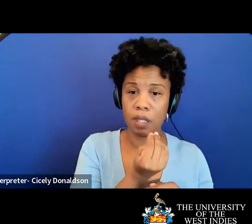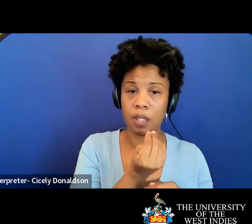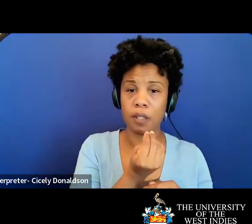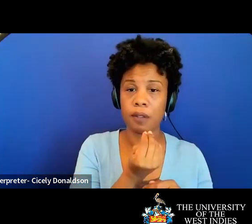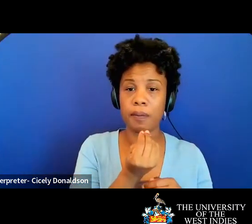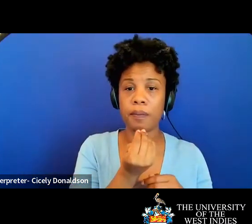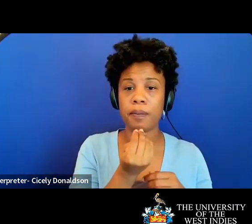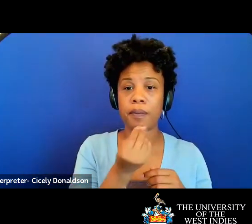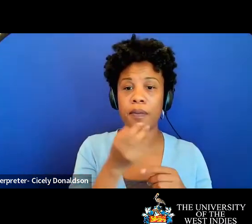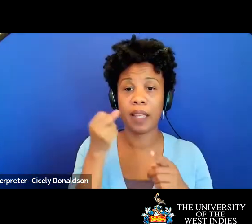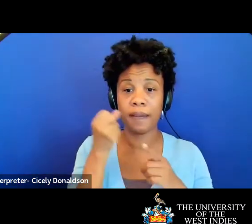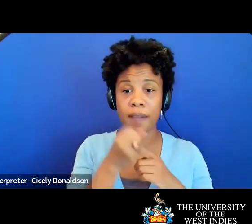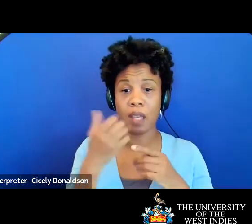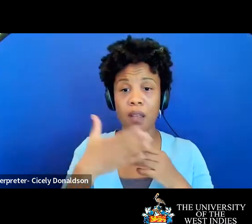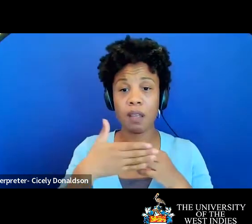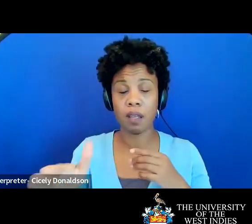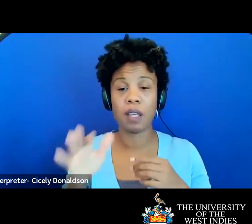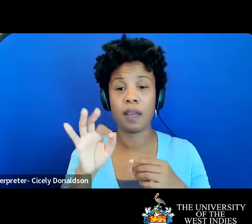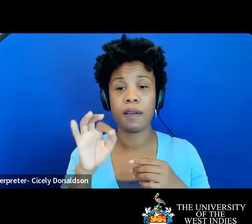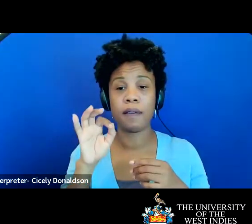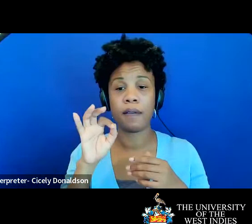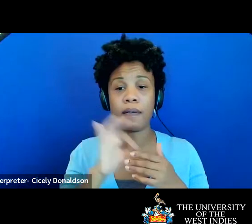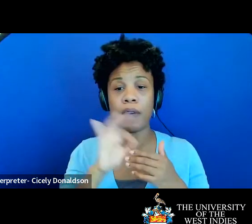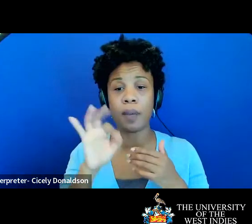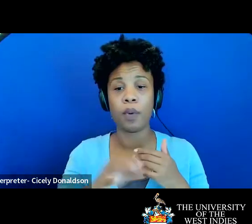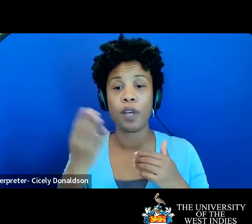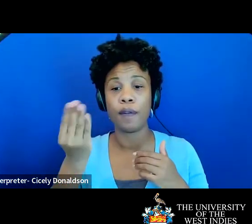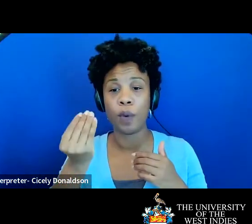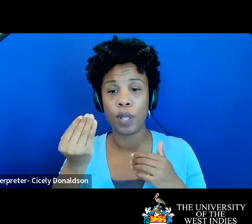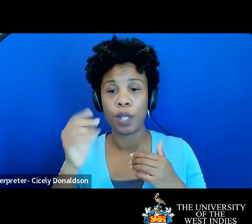on February 14, 2022.